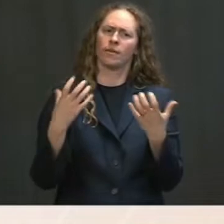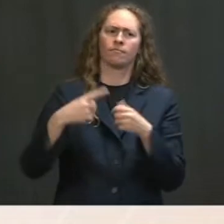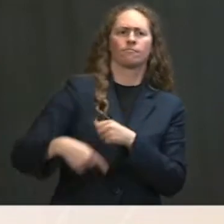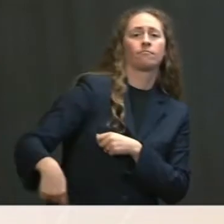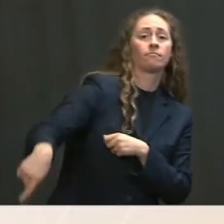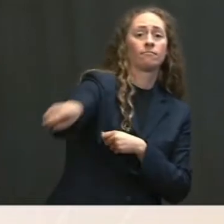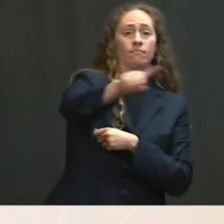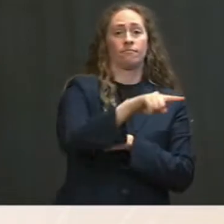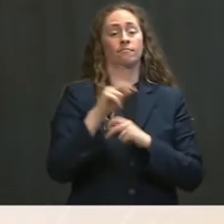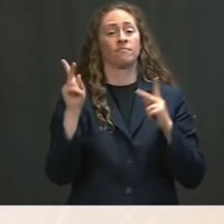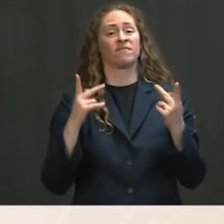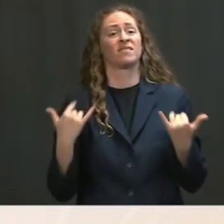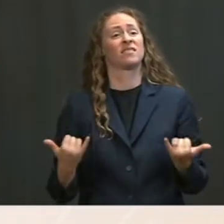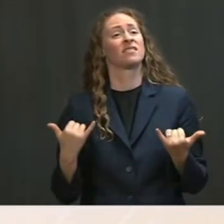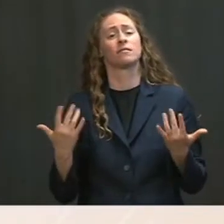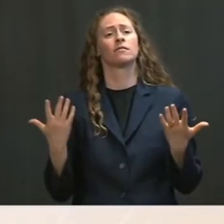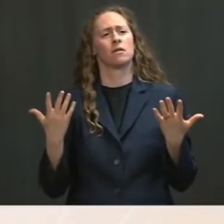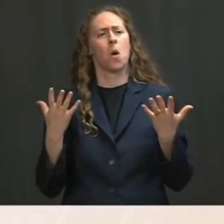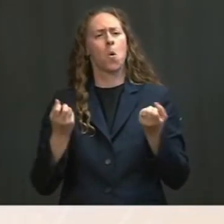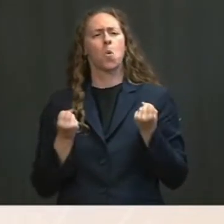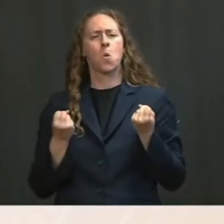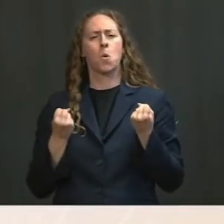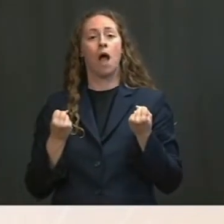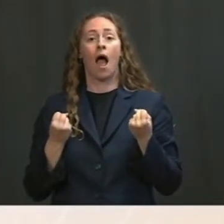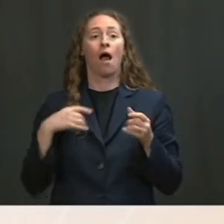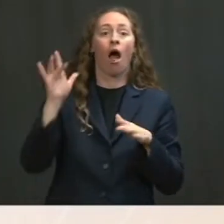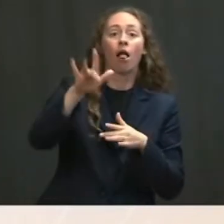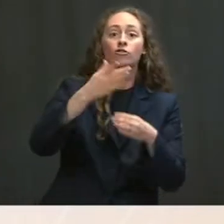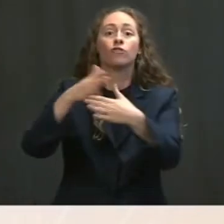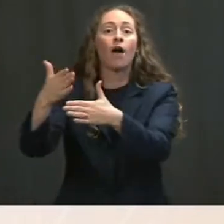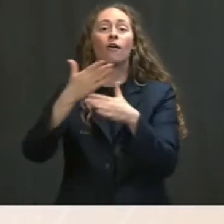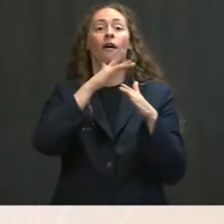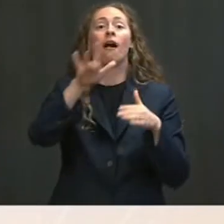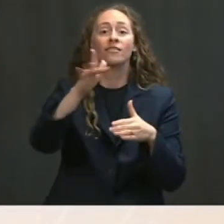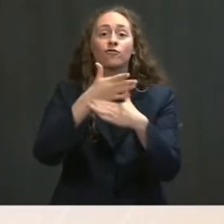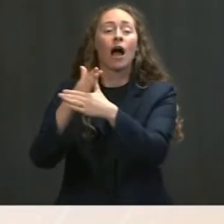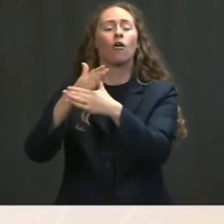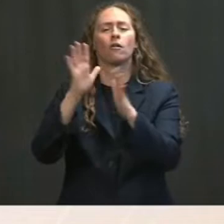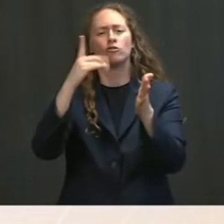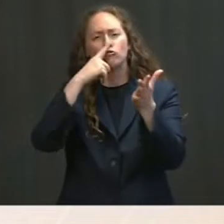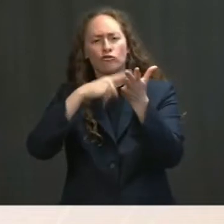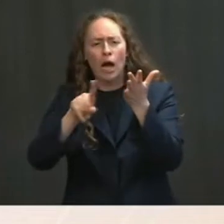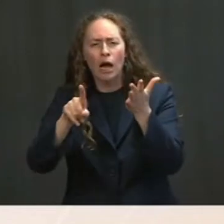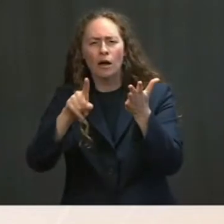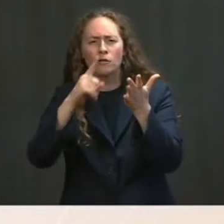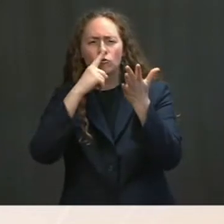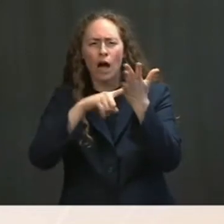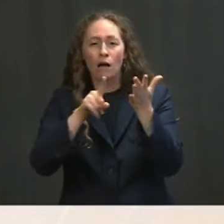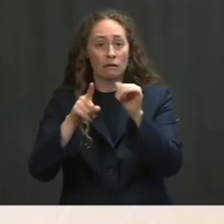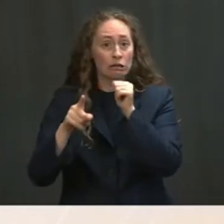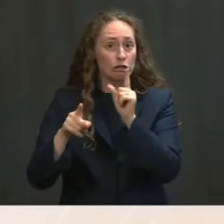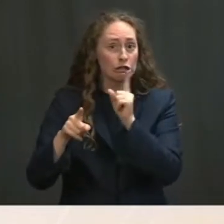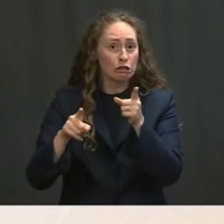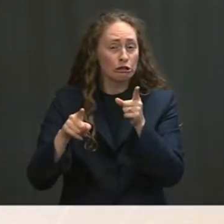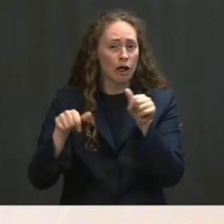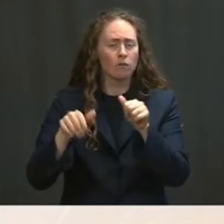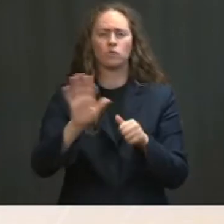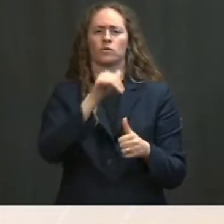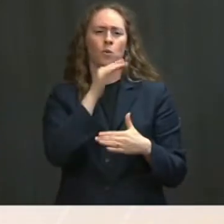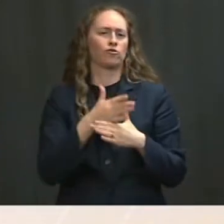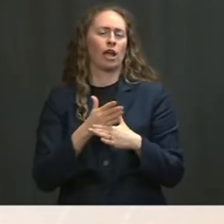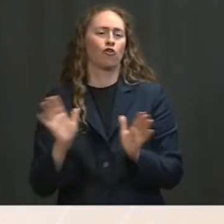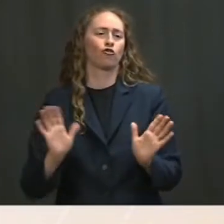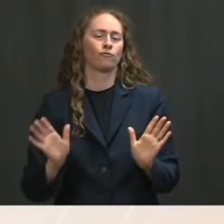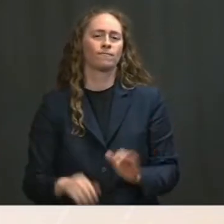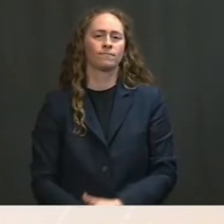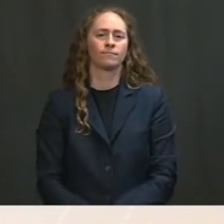do is to pause before they share, to check sources, and if they're not sure if a source is credible, to not share. One of the things we have said, again, is that